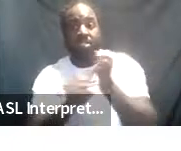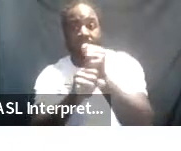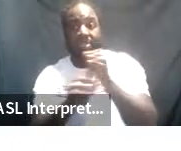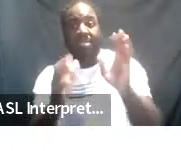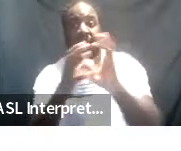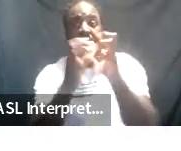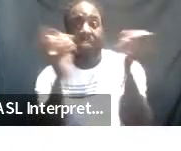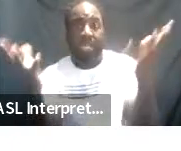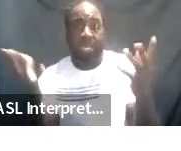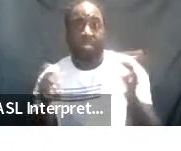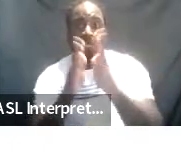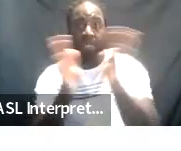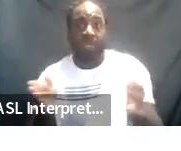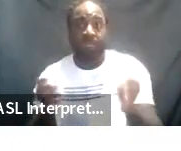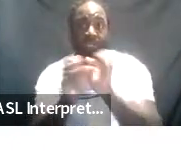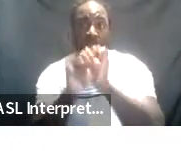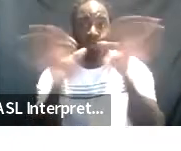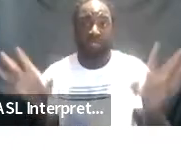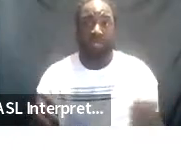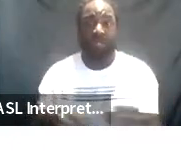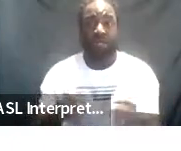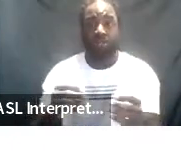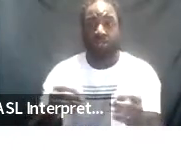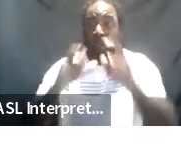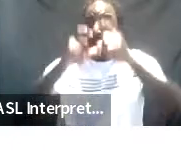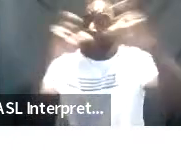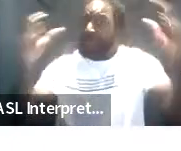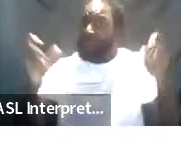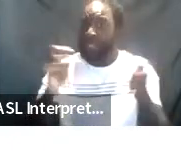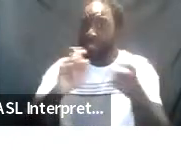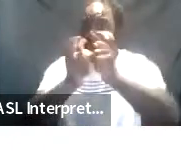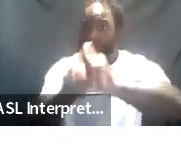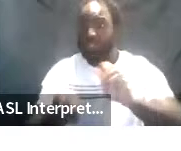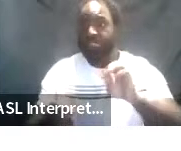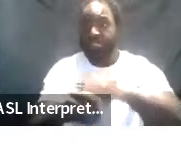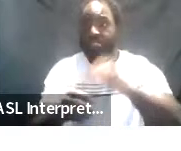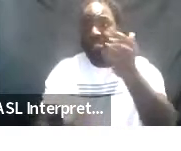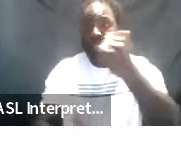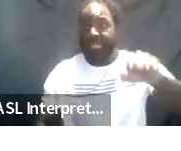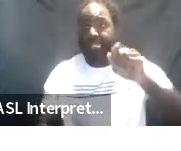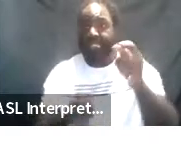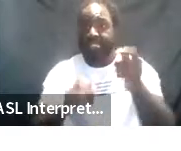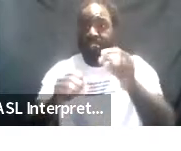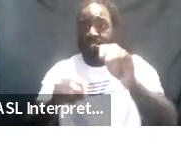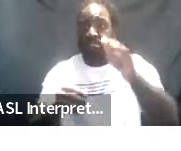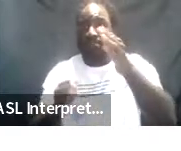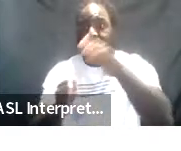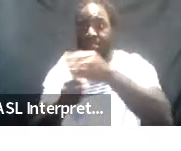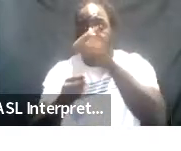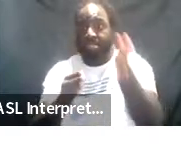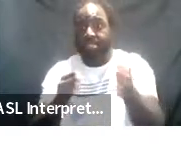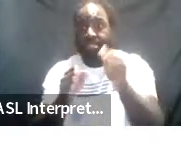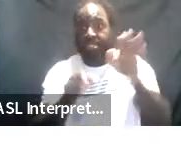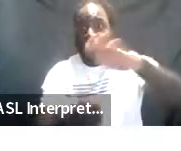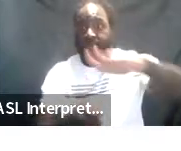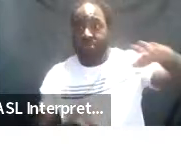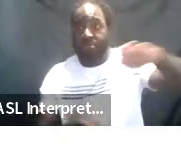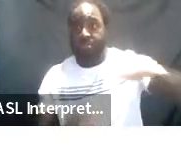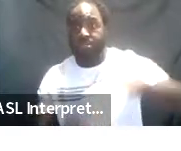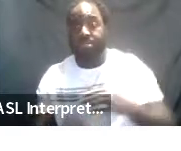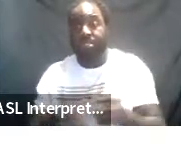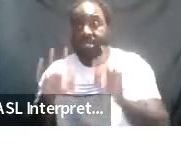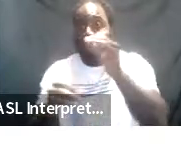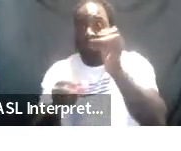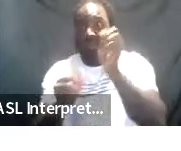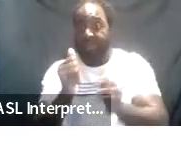housing without dramatic changes in any one neighborhood. If every neighborhood does its